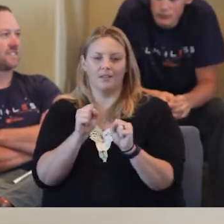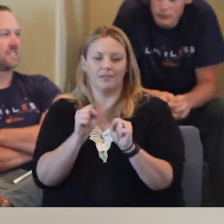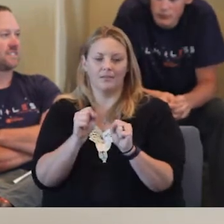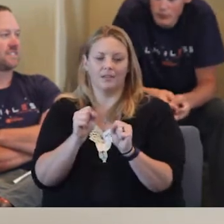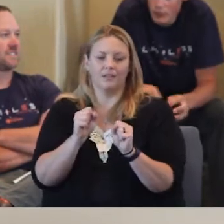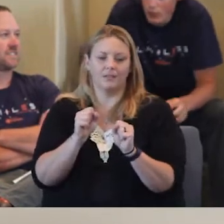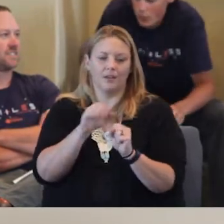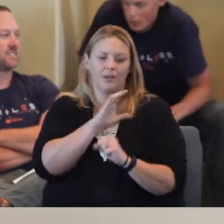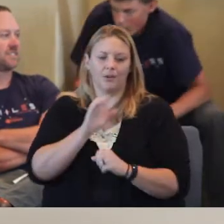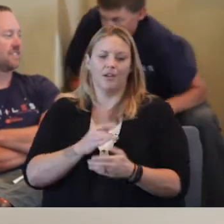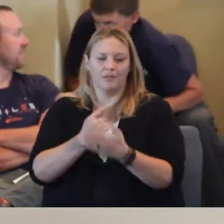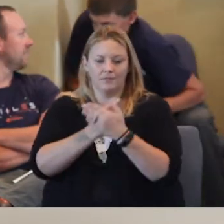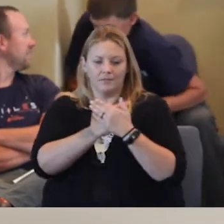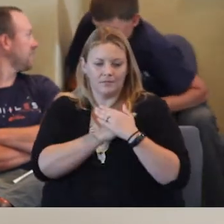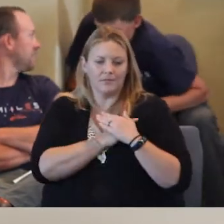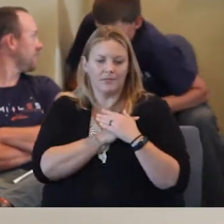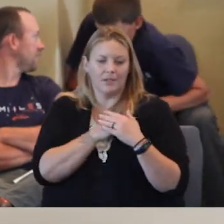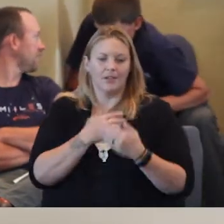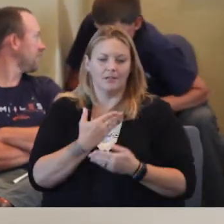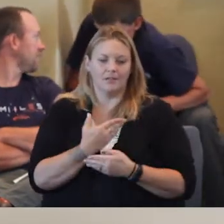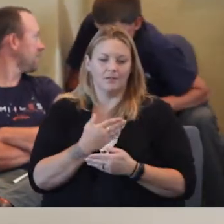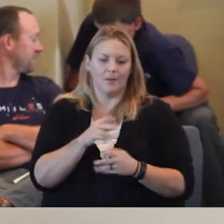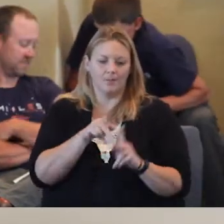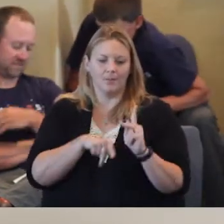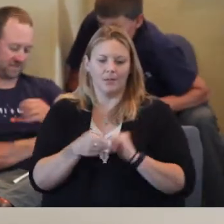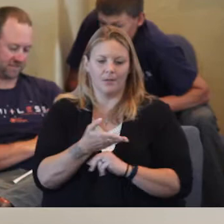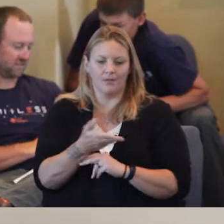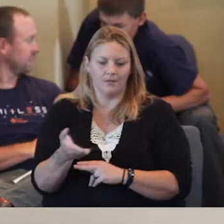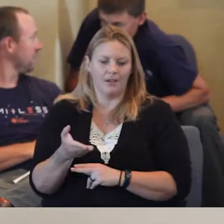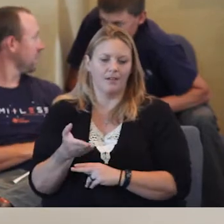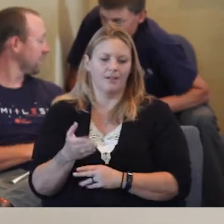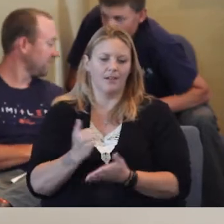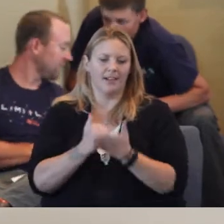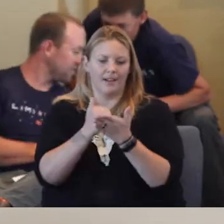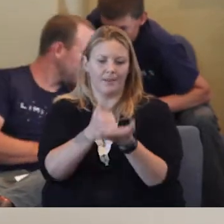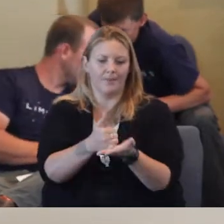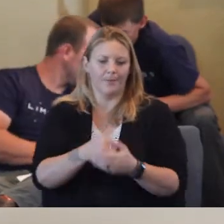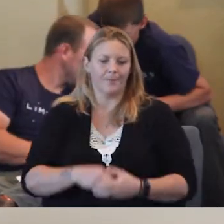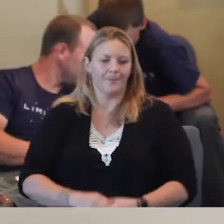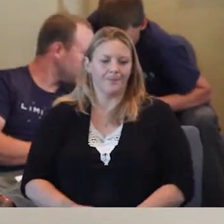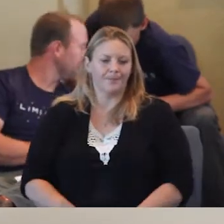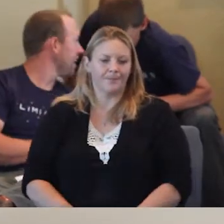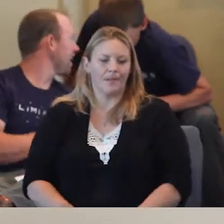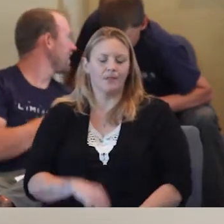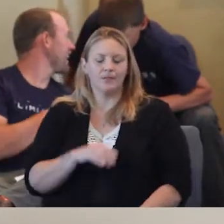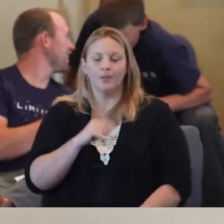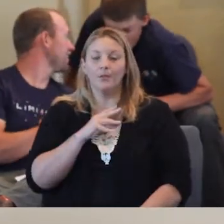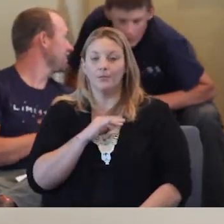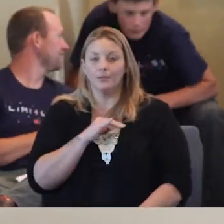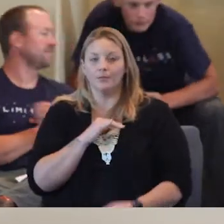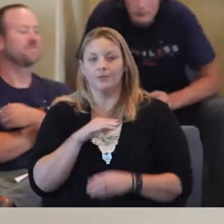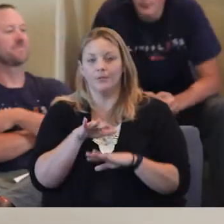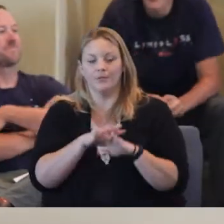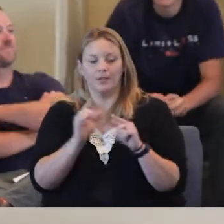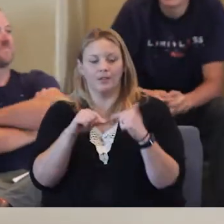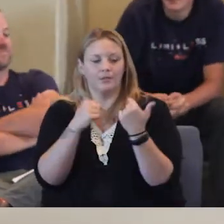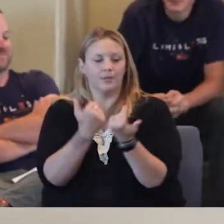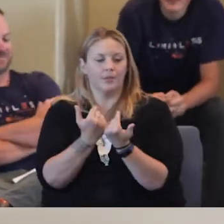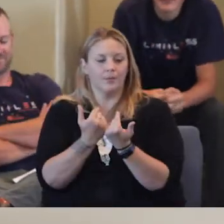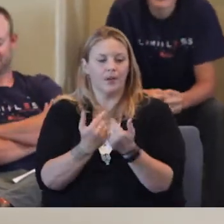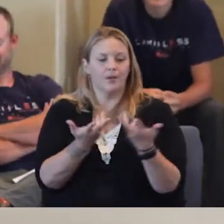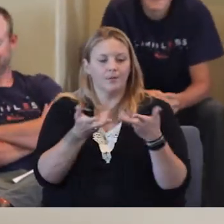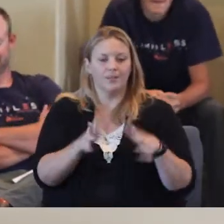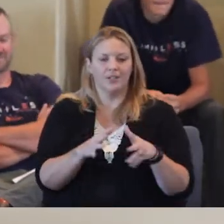Christ, there's people out there that can help them and stuff. So what I think is cool is that while I was on this